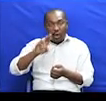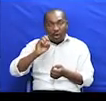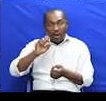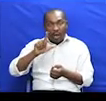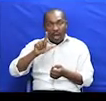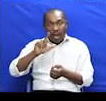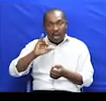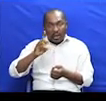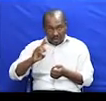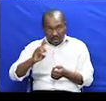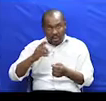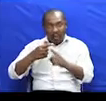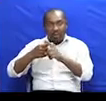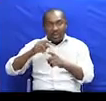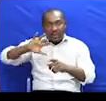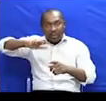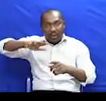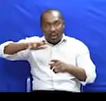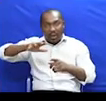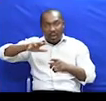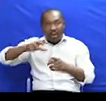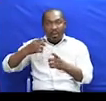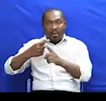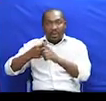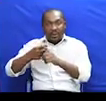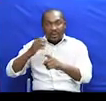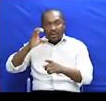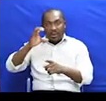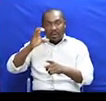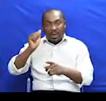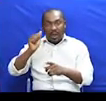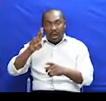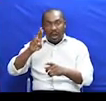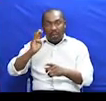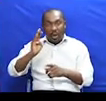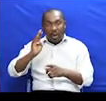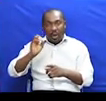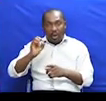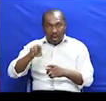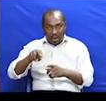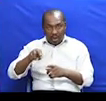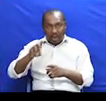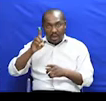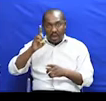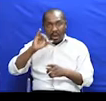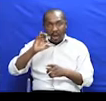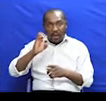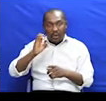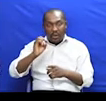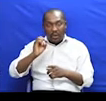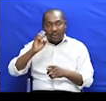water plus carbon dioxide gas. This is metal chloride and the water and the